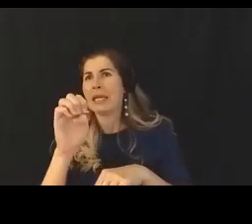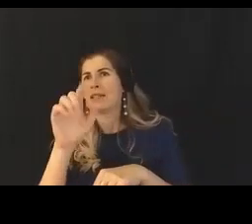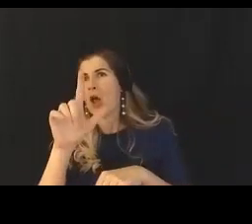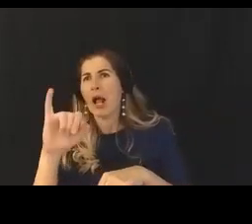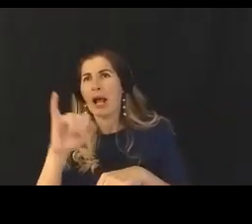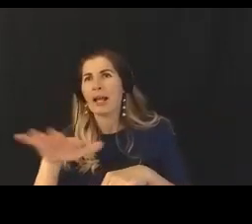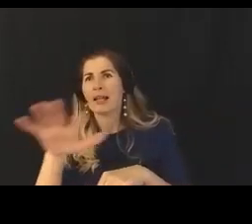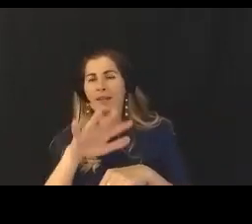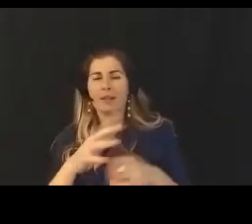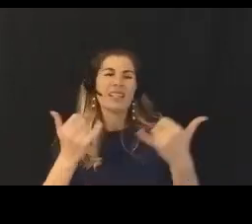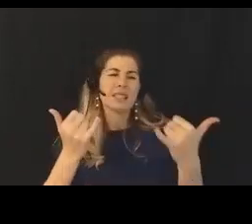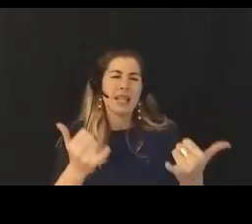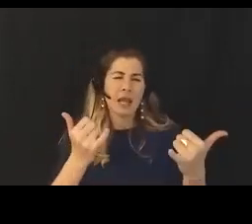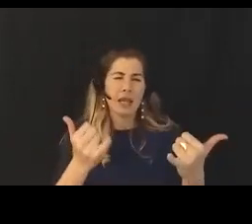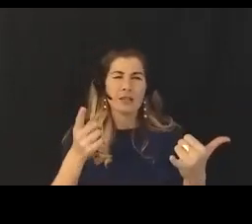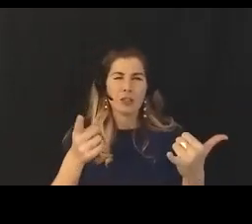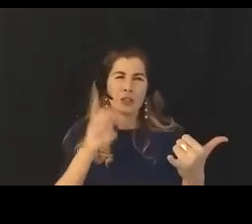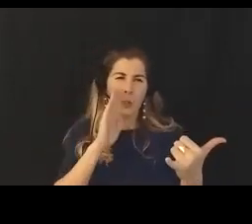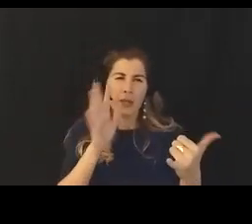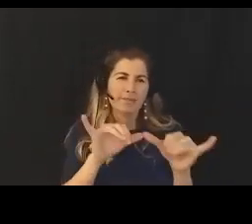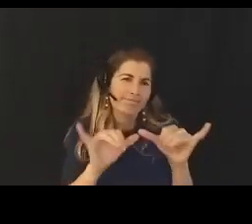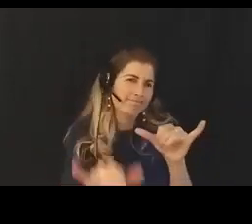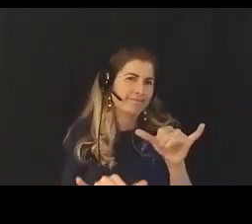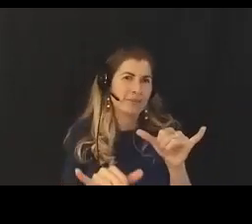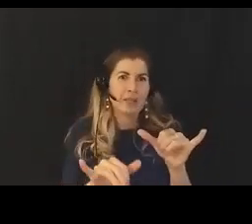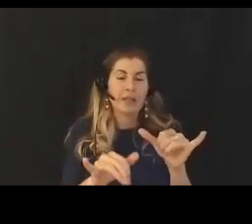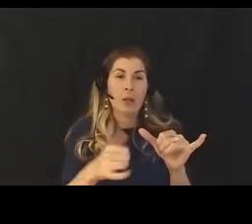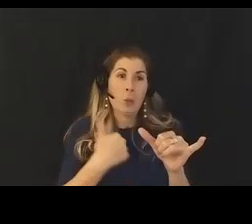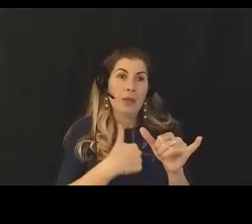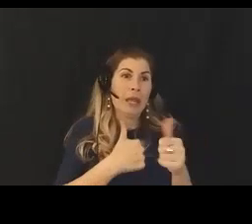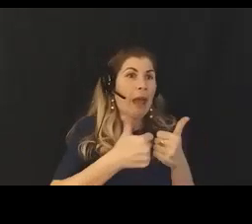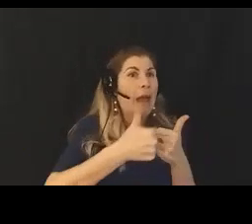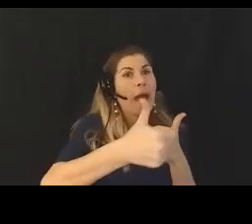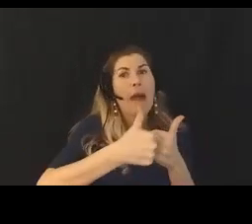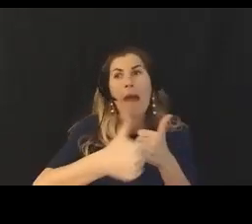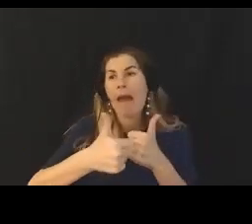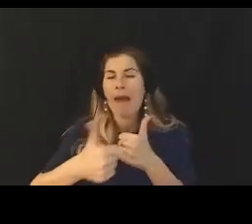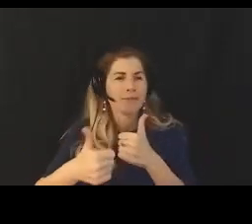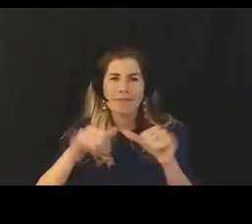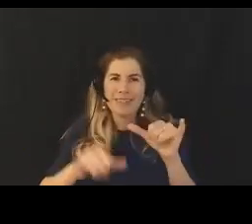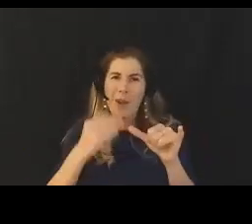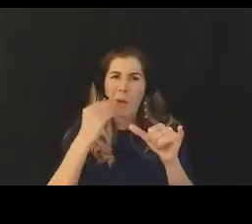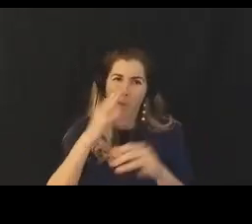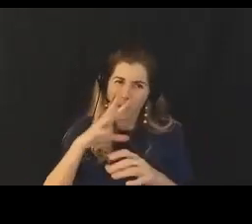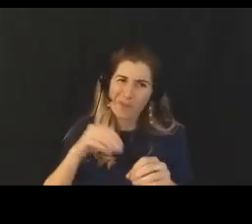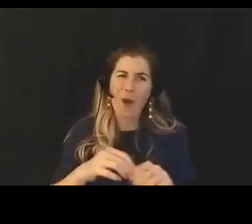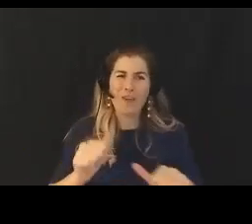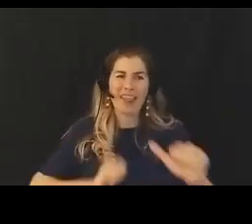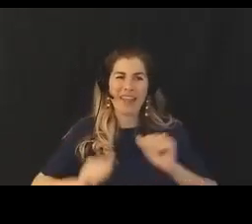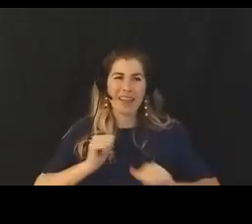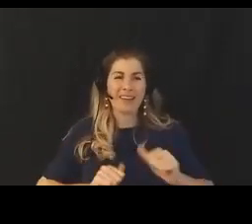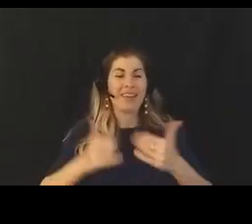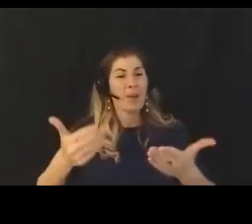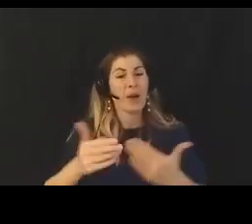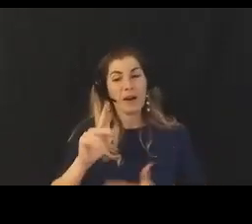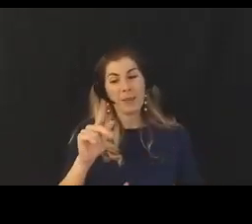today she's going to be talking about the no commute virtual world of theater. So please welcome Kasia, and let's